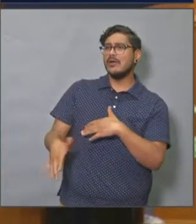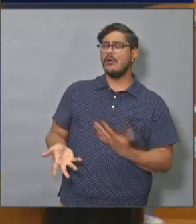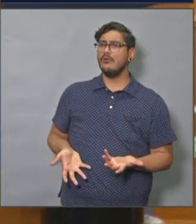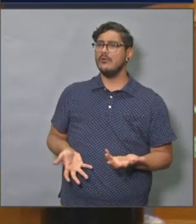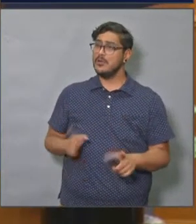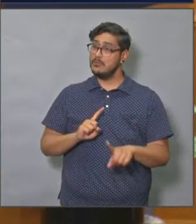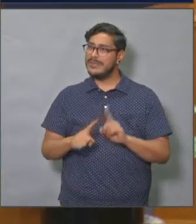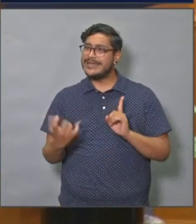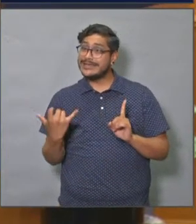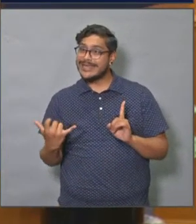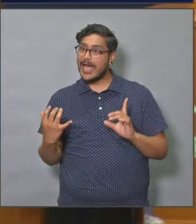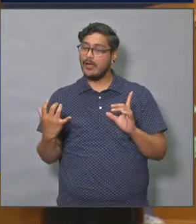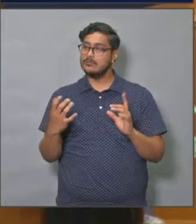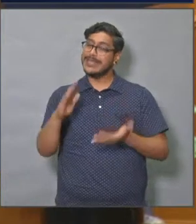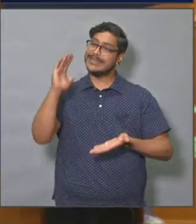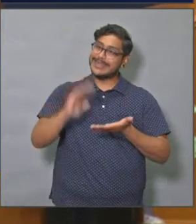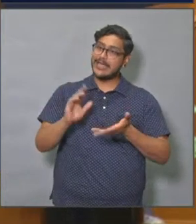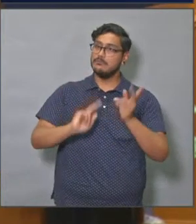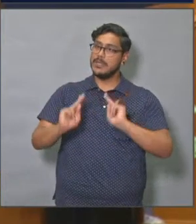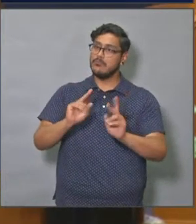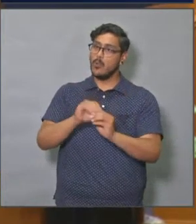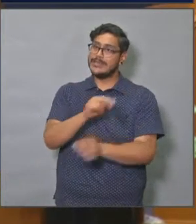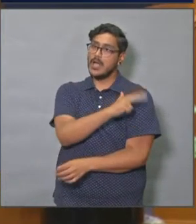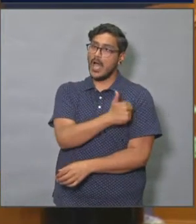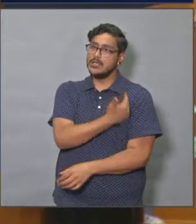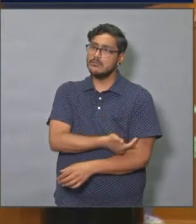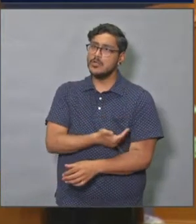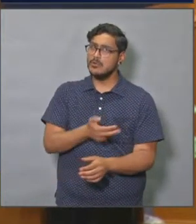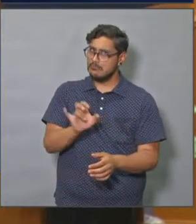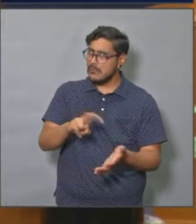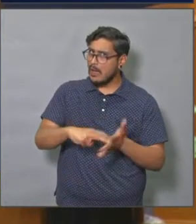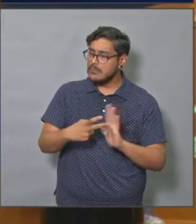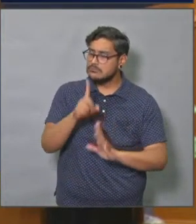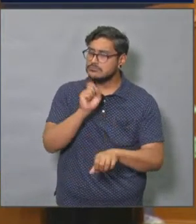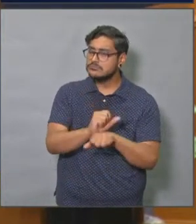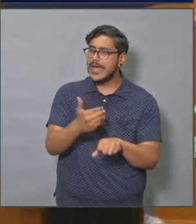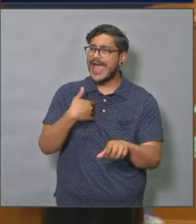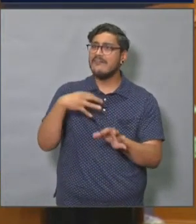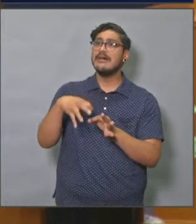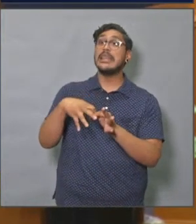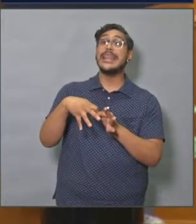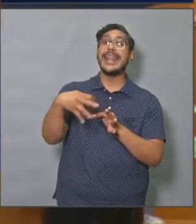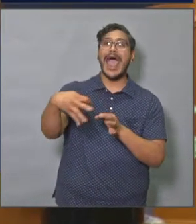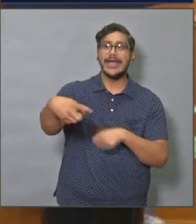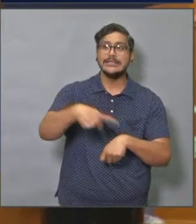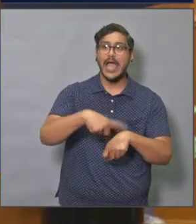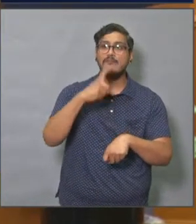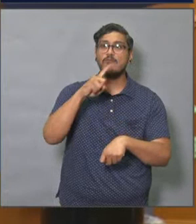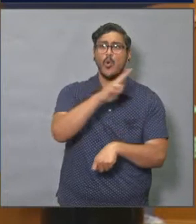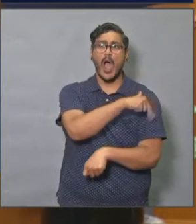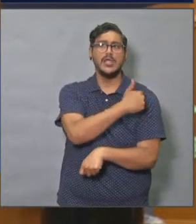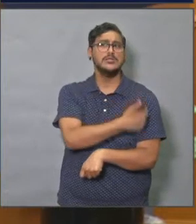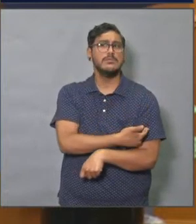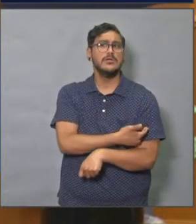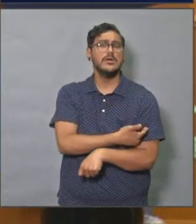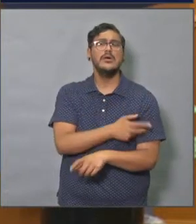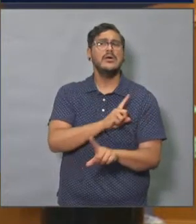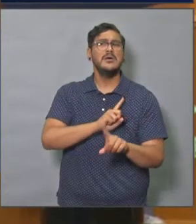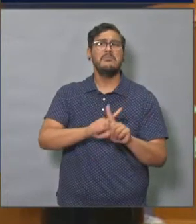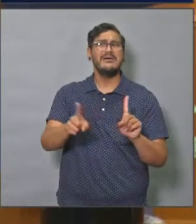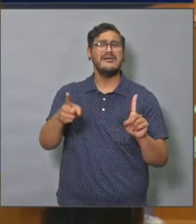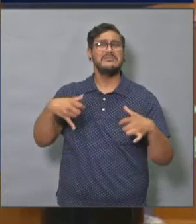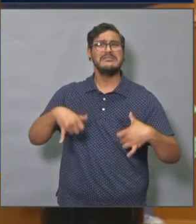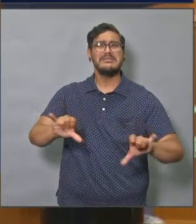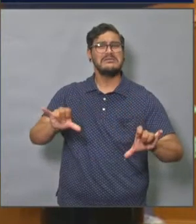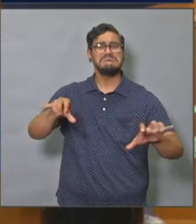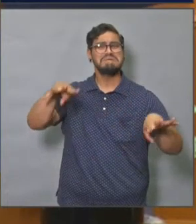fewer people in the hospital, I guess there would be a lag time in the number of hospitalizations. So I still don't understand